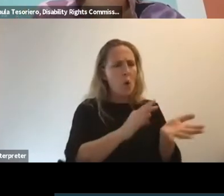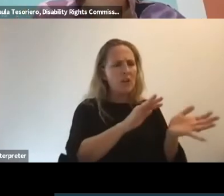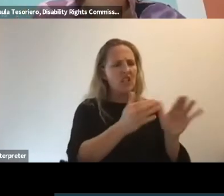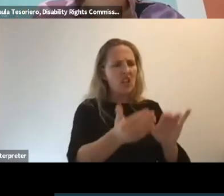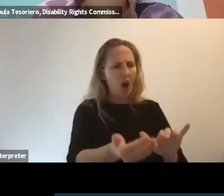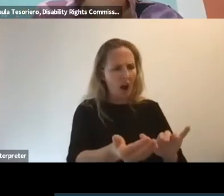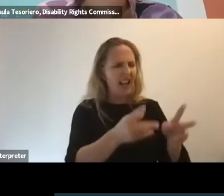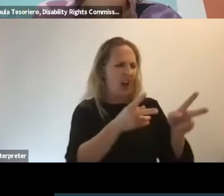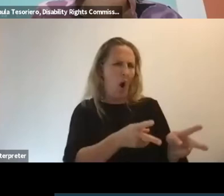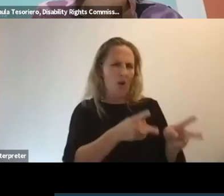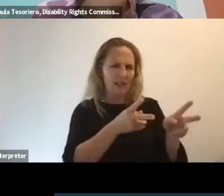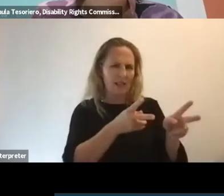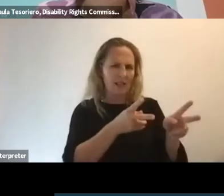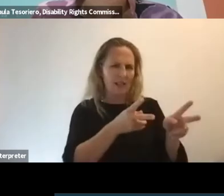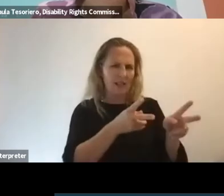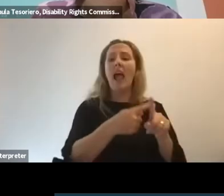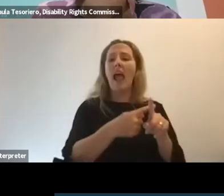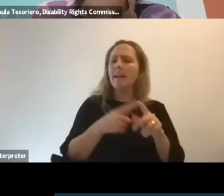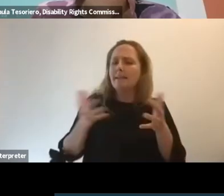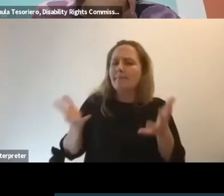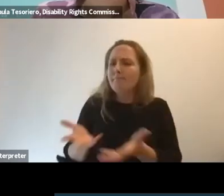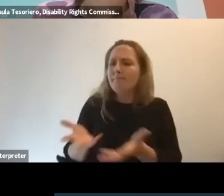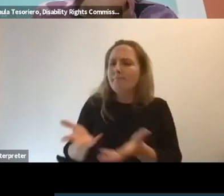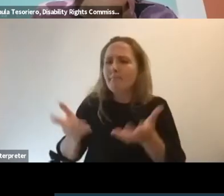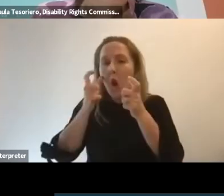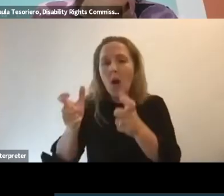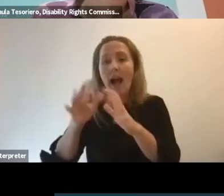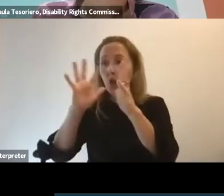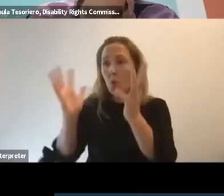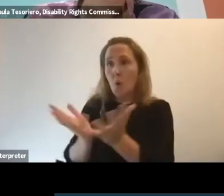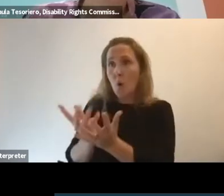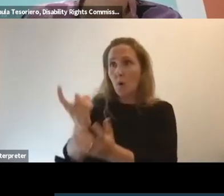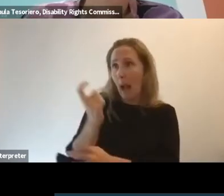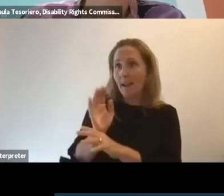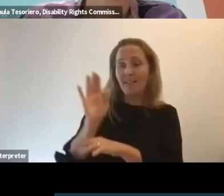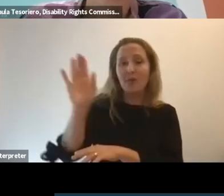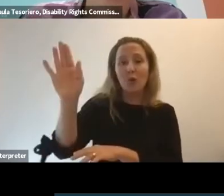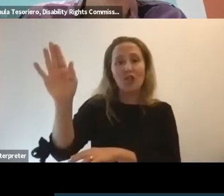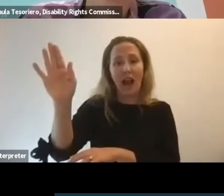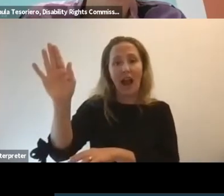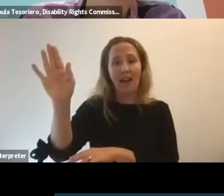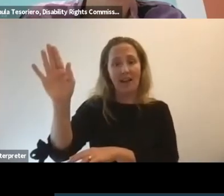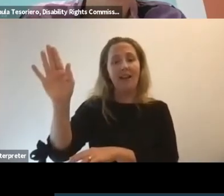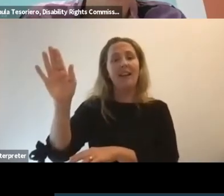were best placed to fill those roles. Clearly picking up